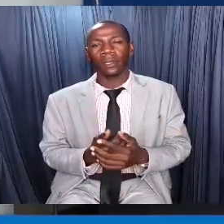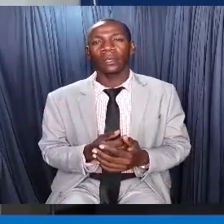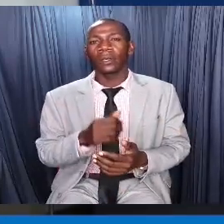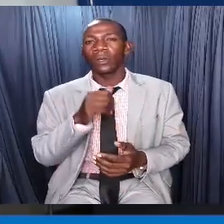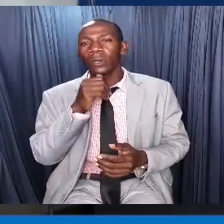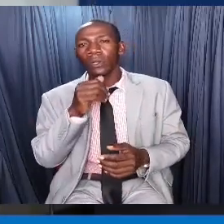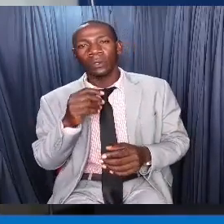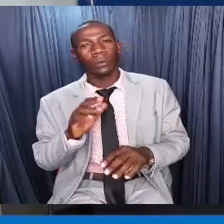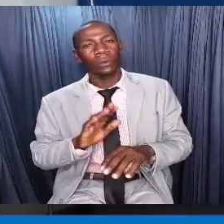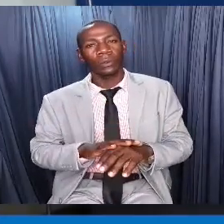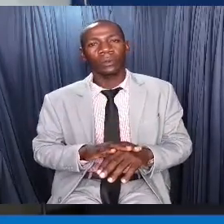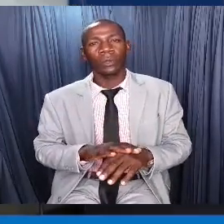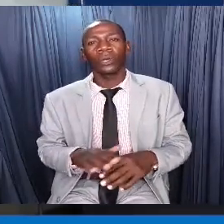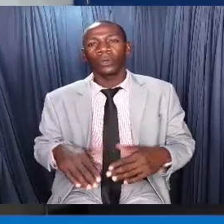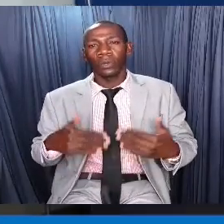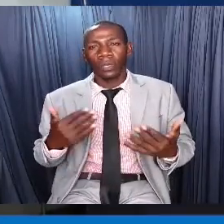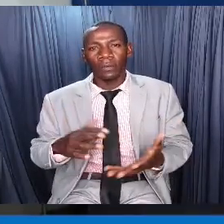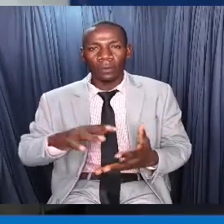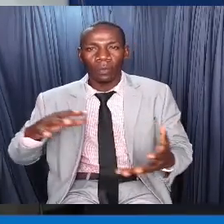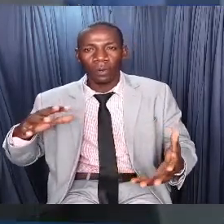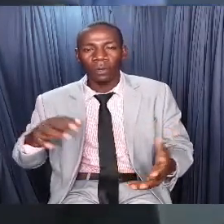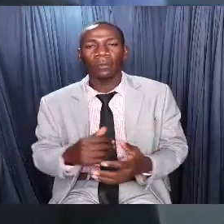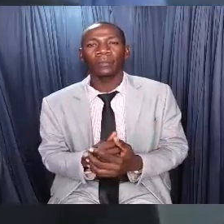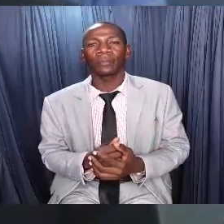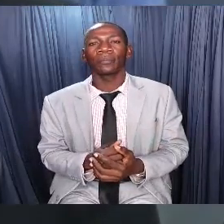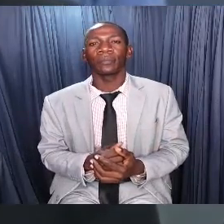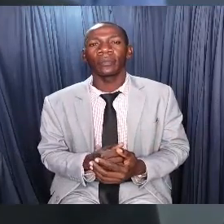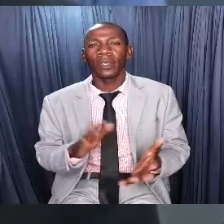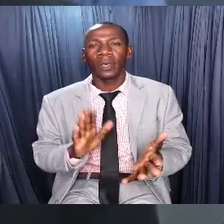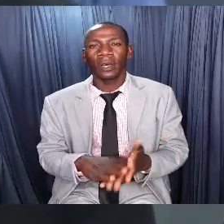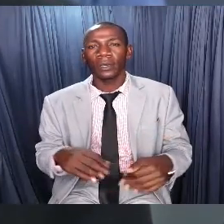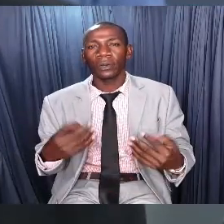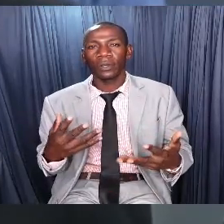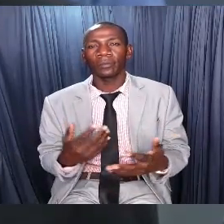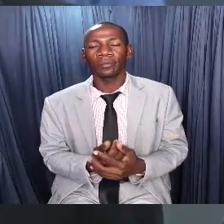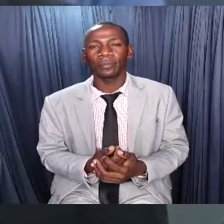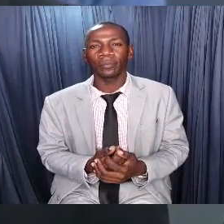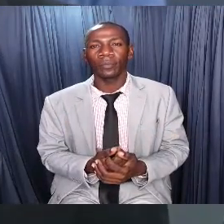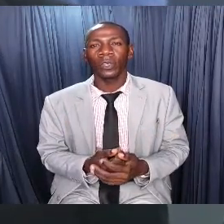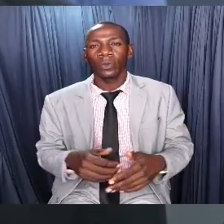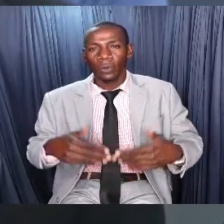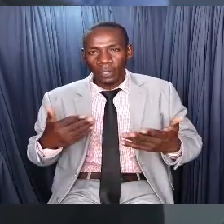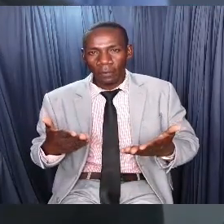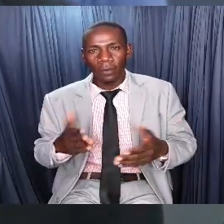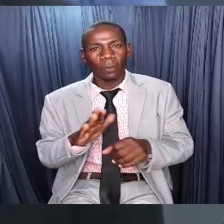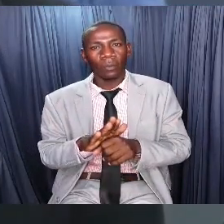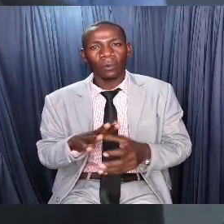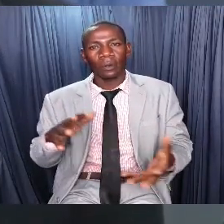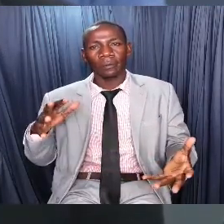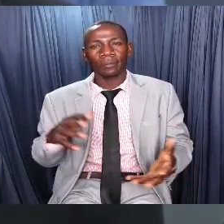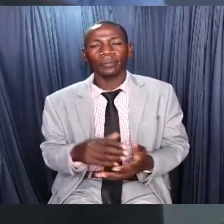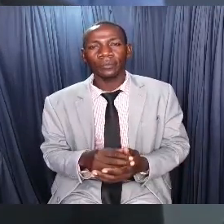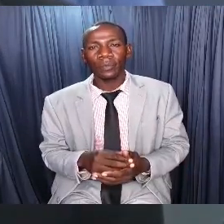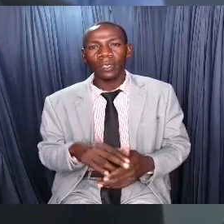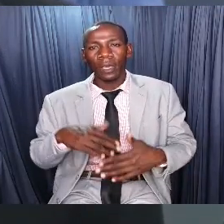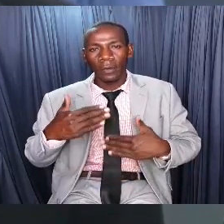very difficult. Unampa tena zaidi, you'll give him more. Hallelujah. Hallelujah. Unampa tena zaidi, you'll give him more.